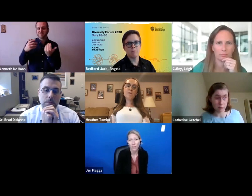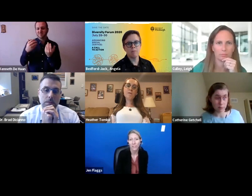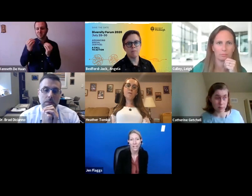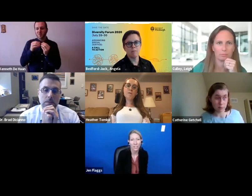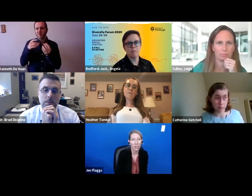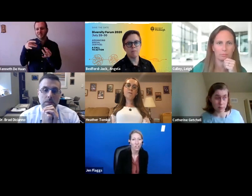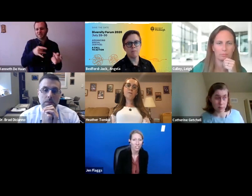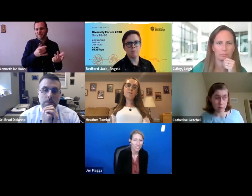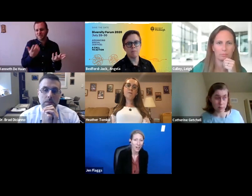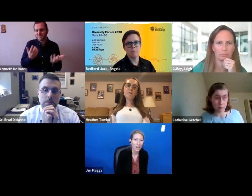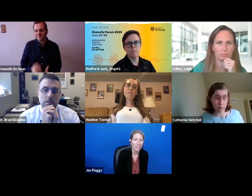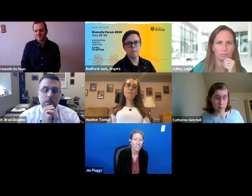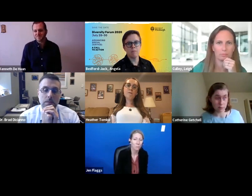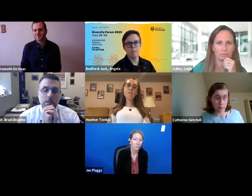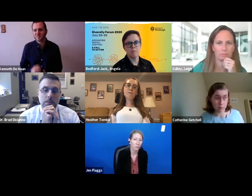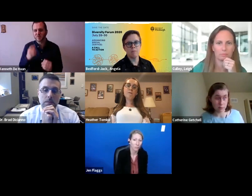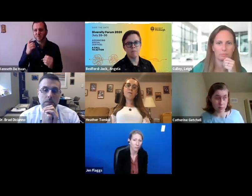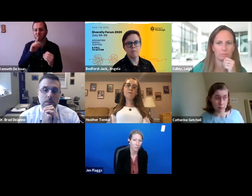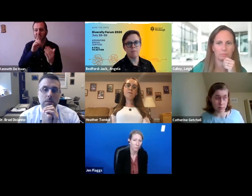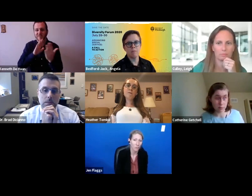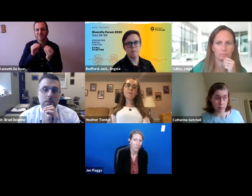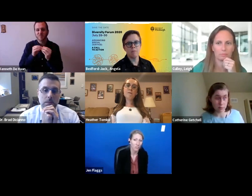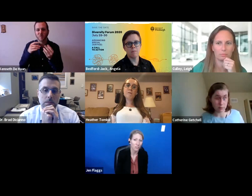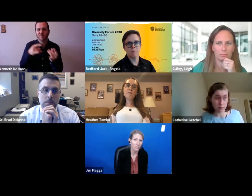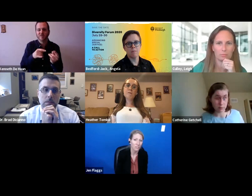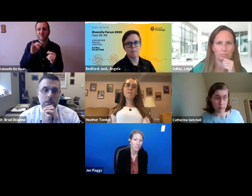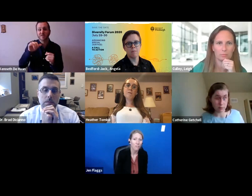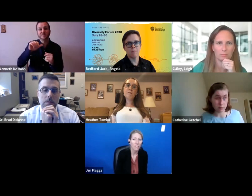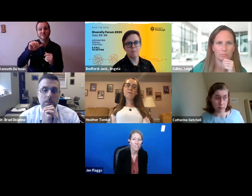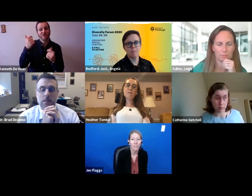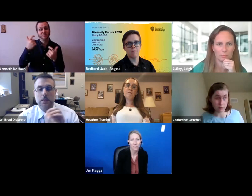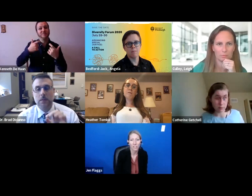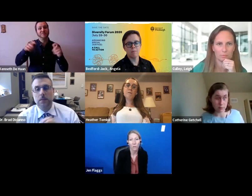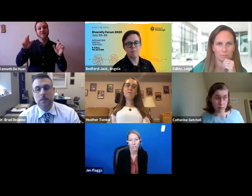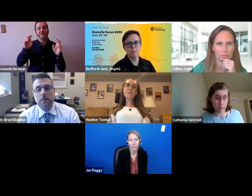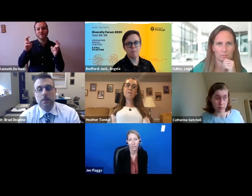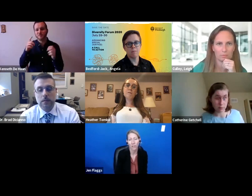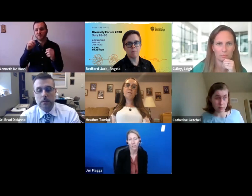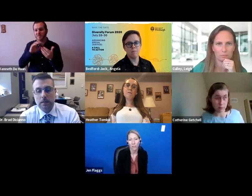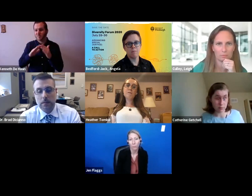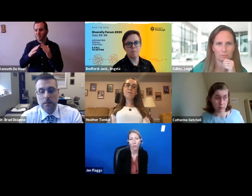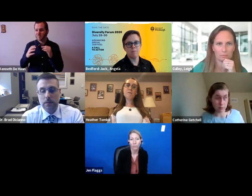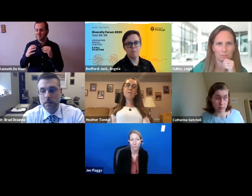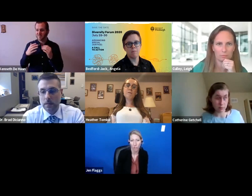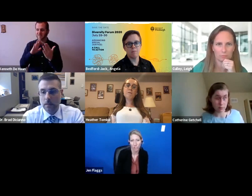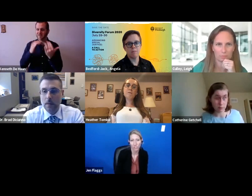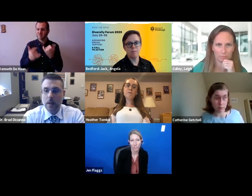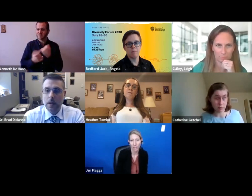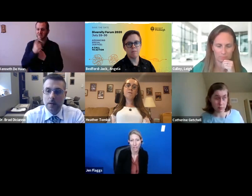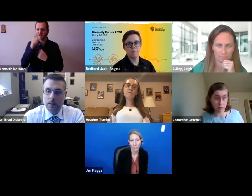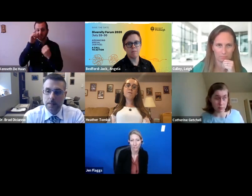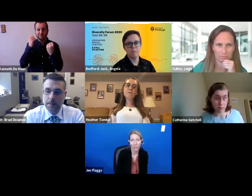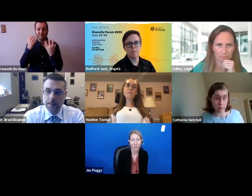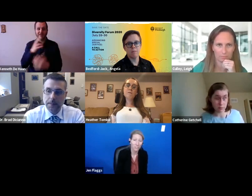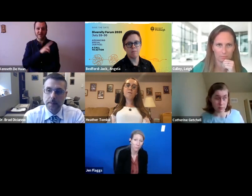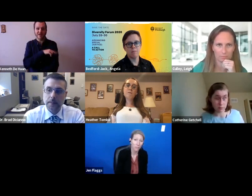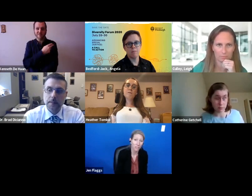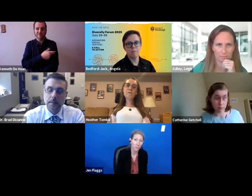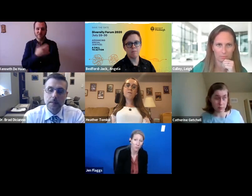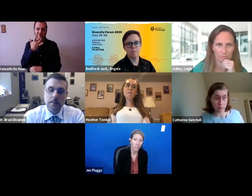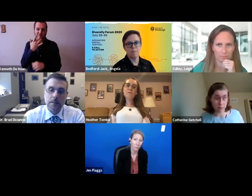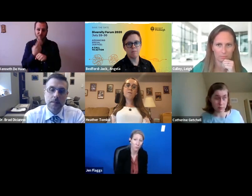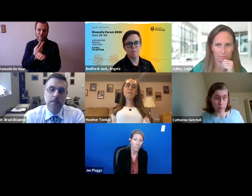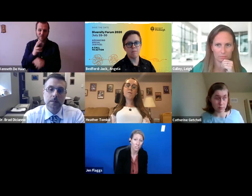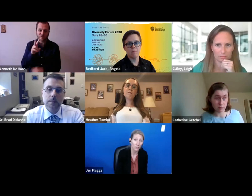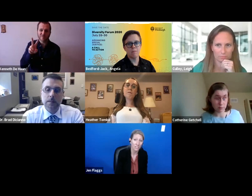Sure. But the technology aside, it's more fluent in person, and it's face-to-face is always more efficient. And, you know, that's a big